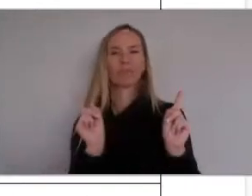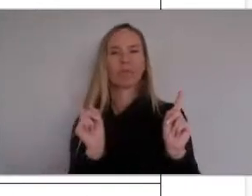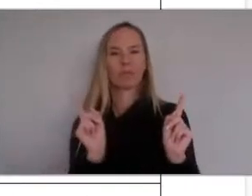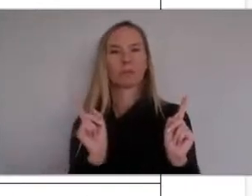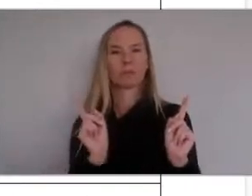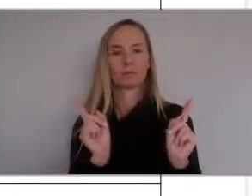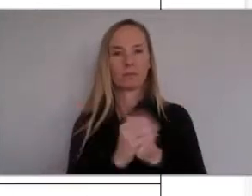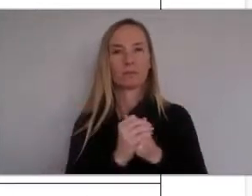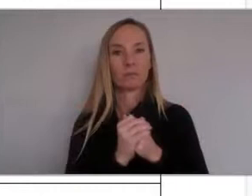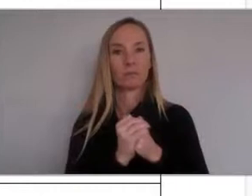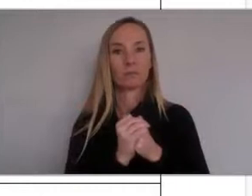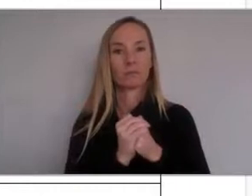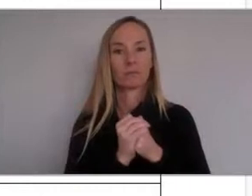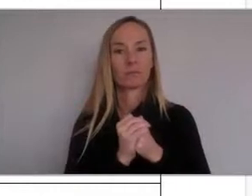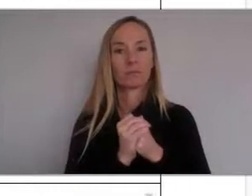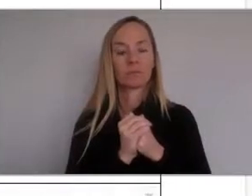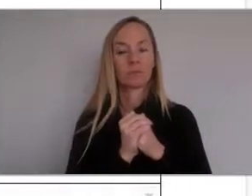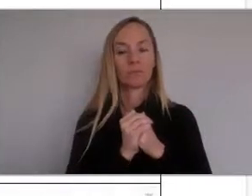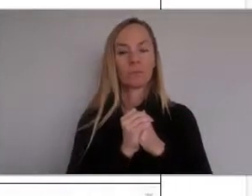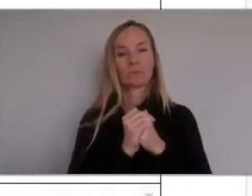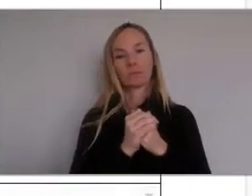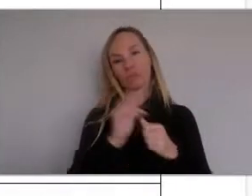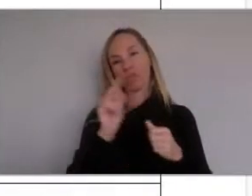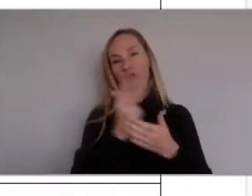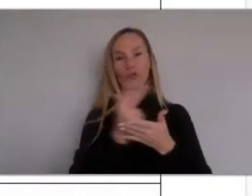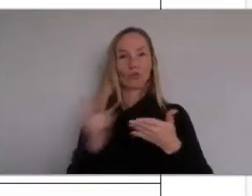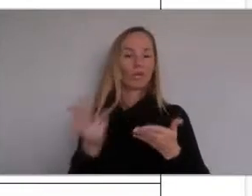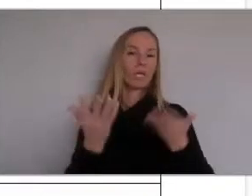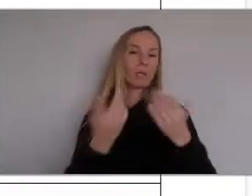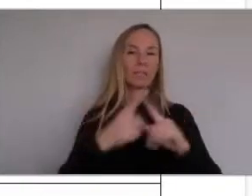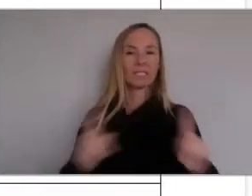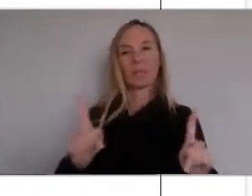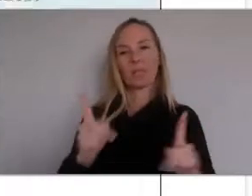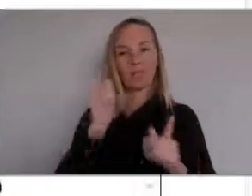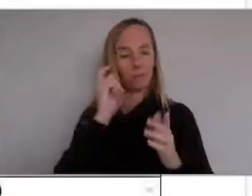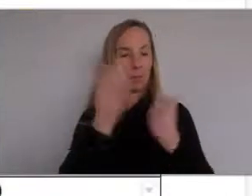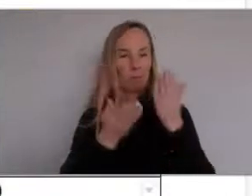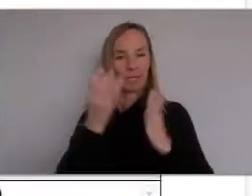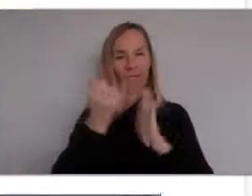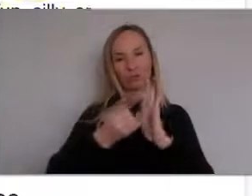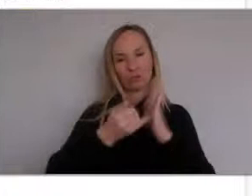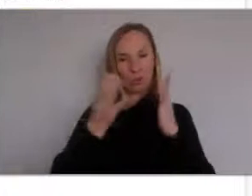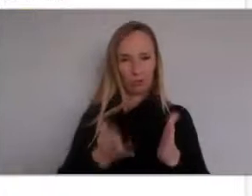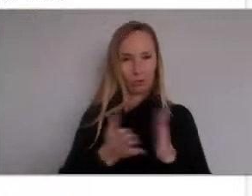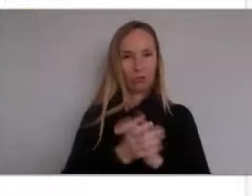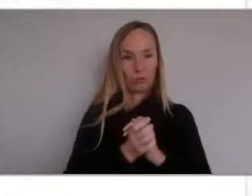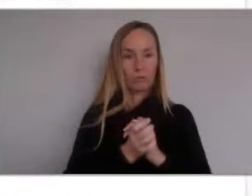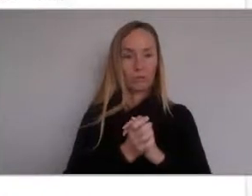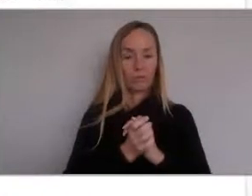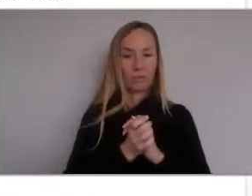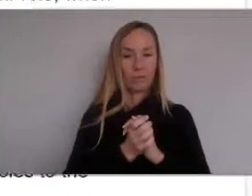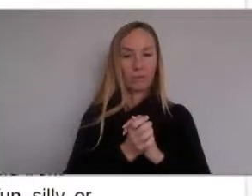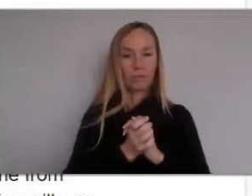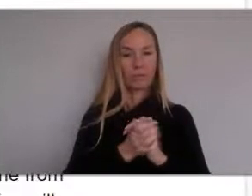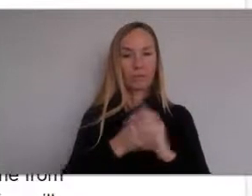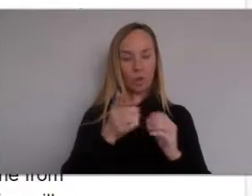my role might be literary luminary. The 3rd week I might be the illustrator, and so forth. So you want to create this